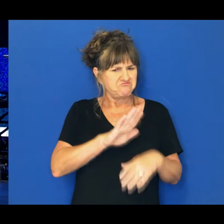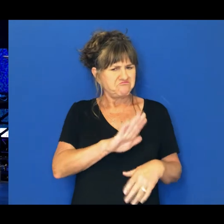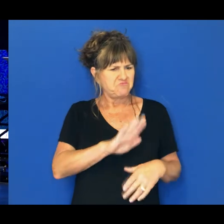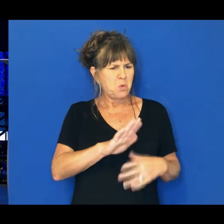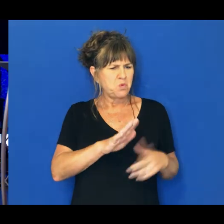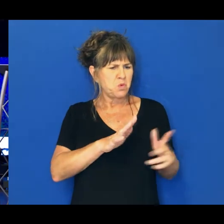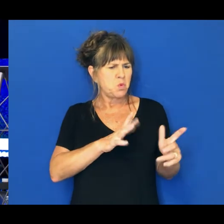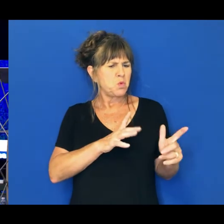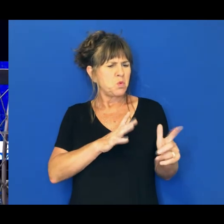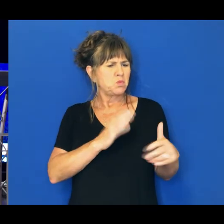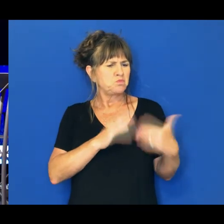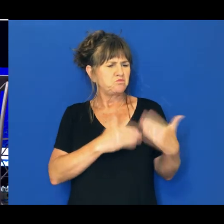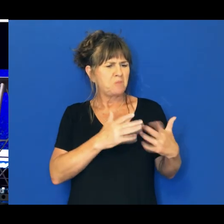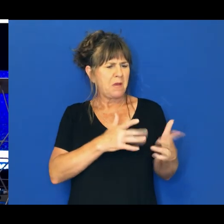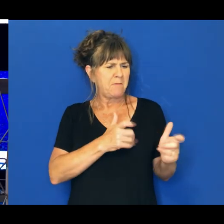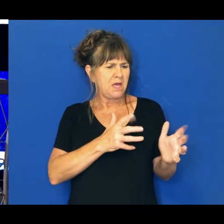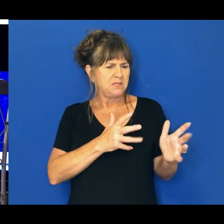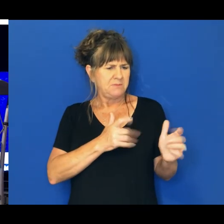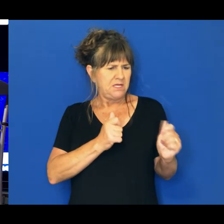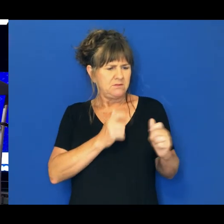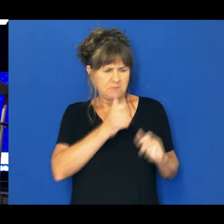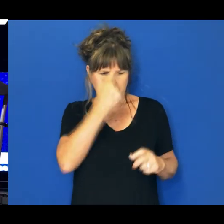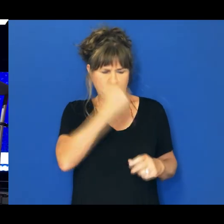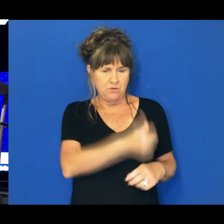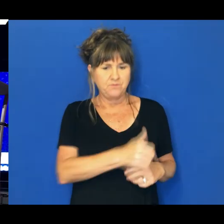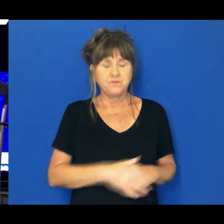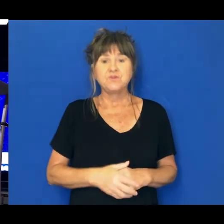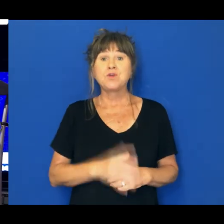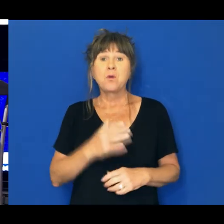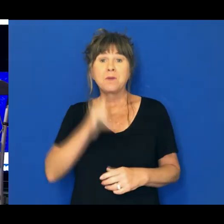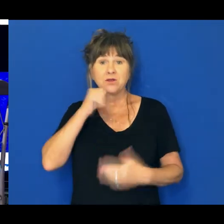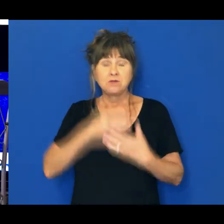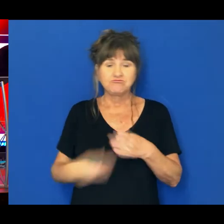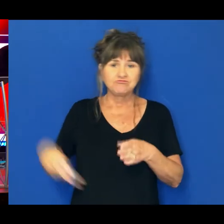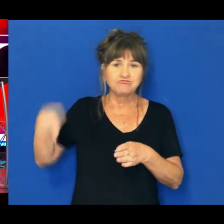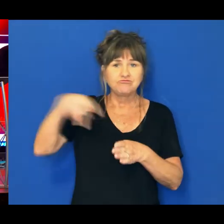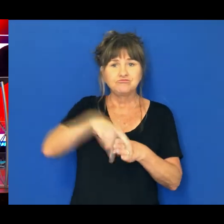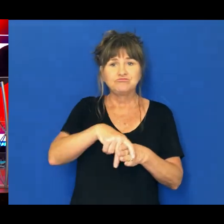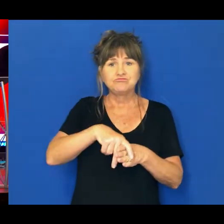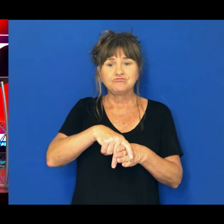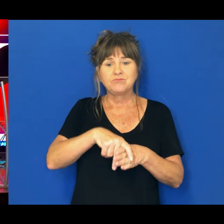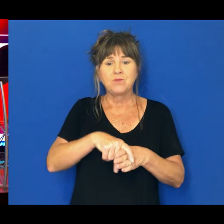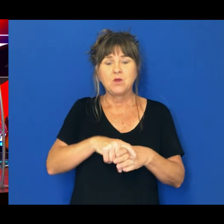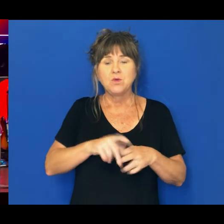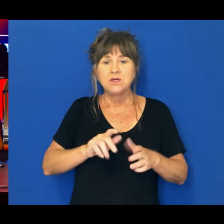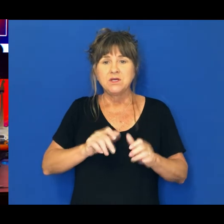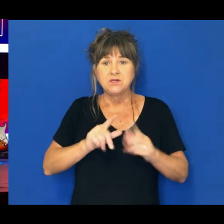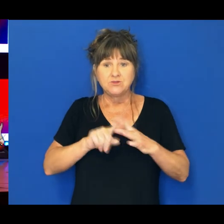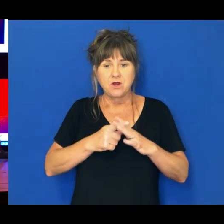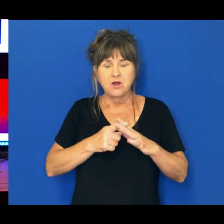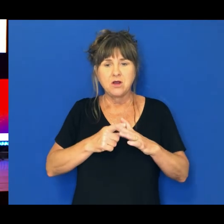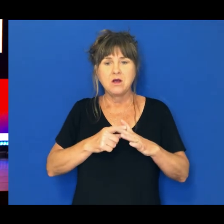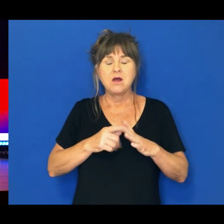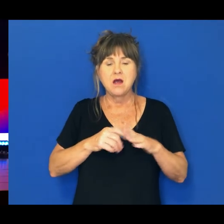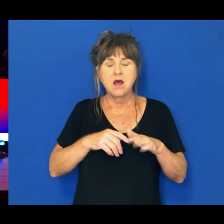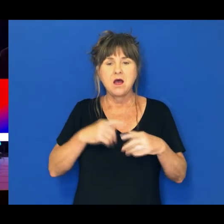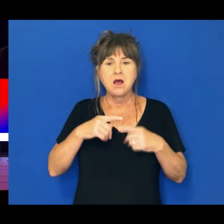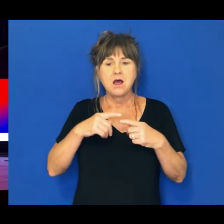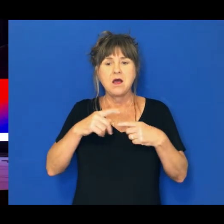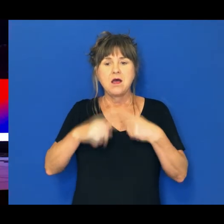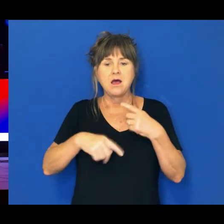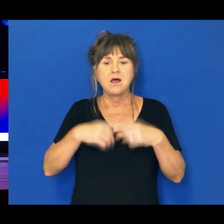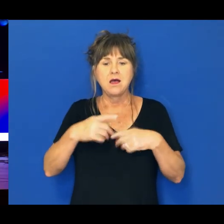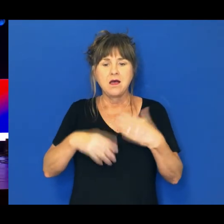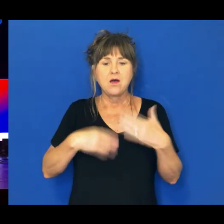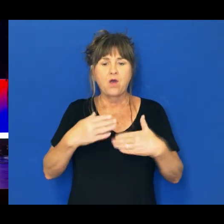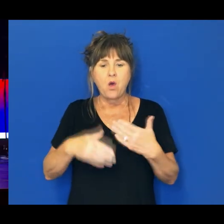Go at your pace. And so she jumps on the bike, the training wheels are off, and we start going. And we're cruising